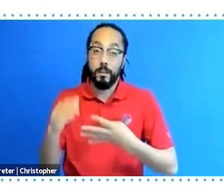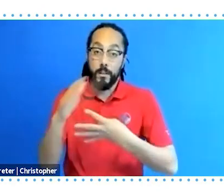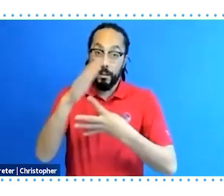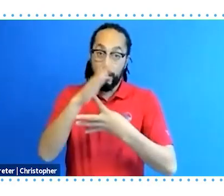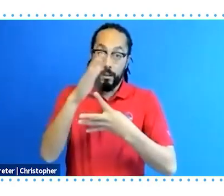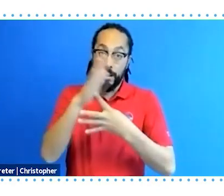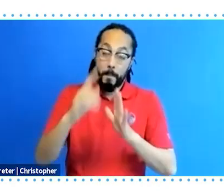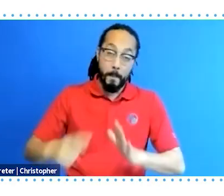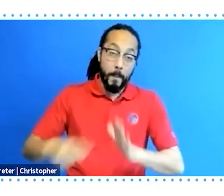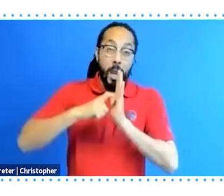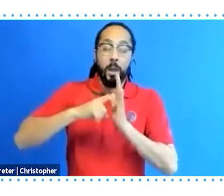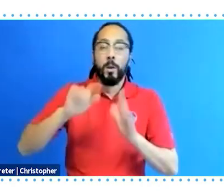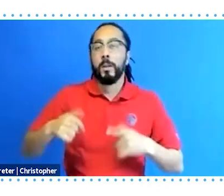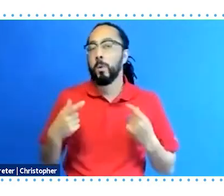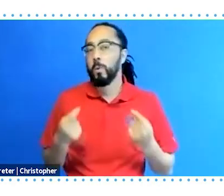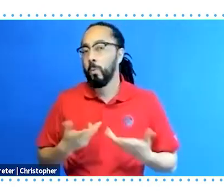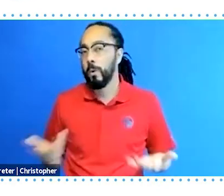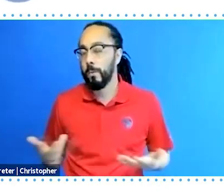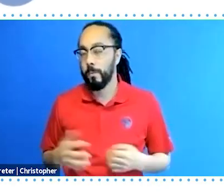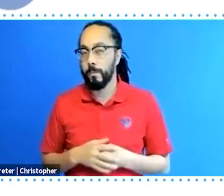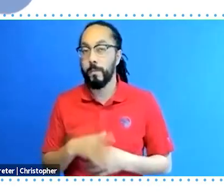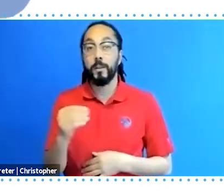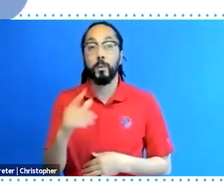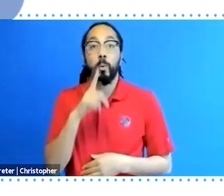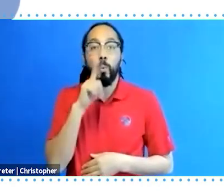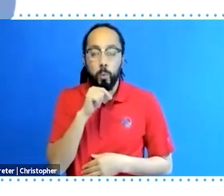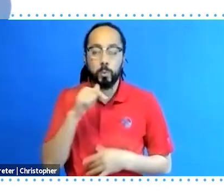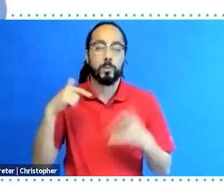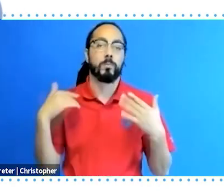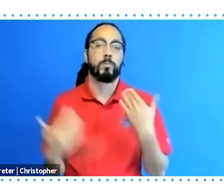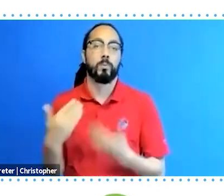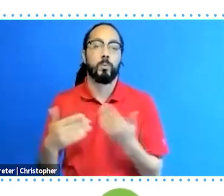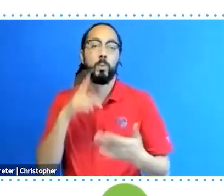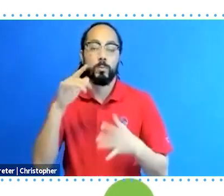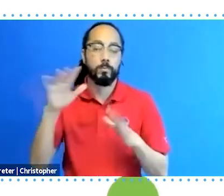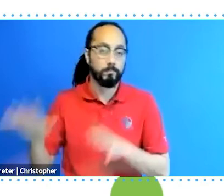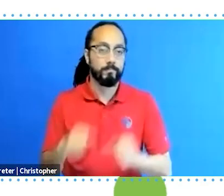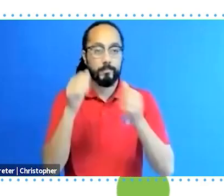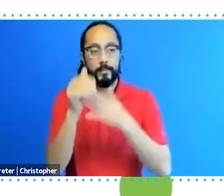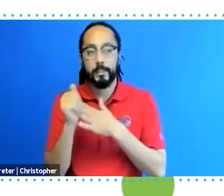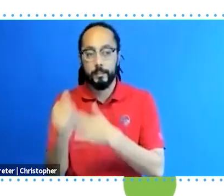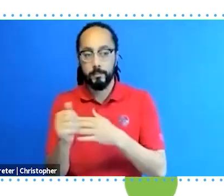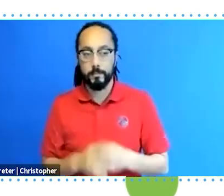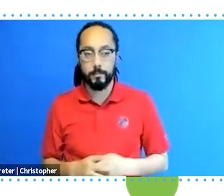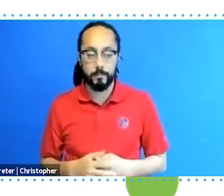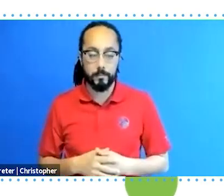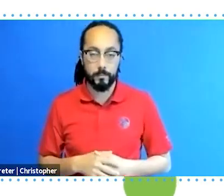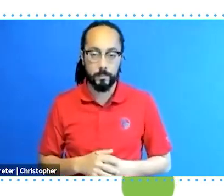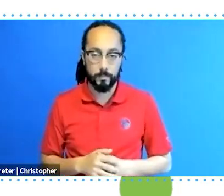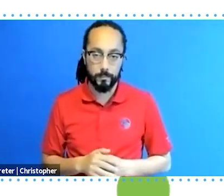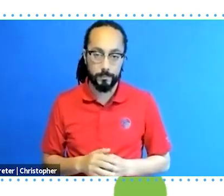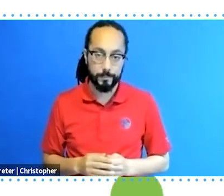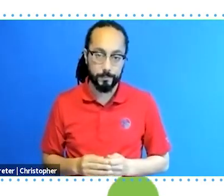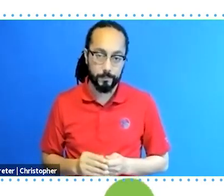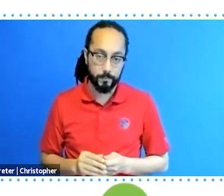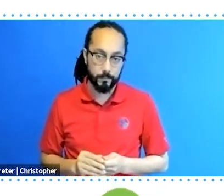need to do? And who's going to do them? Who's going to take the lead? And we can look at this all the way through those four buckets